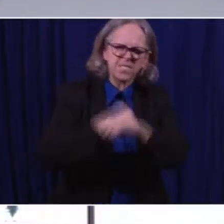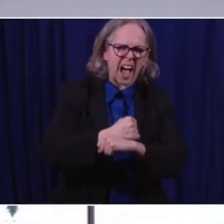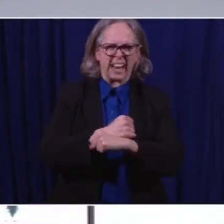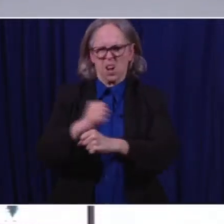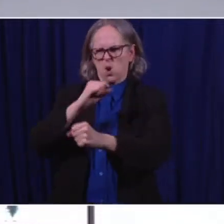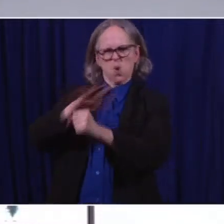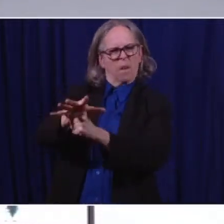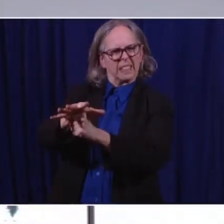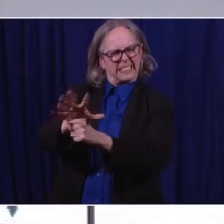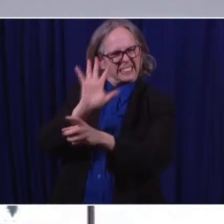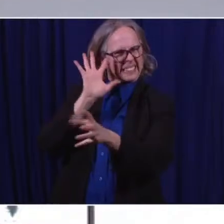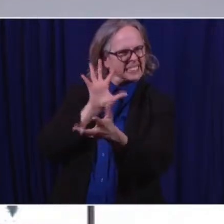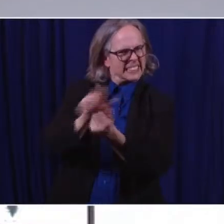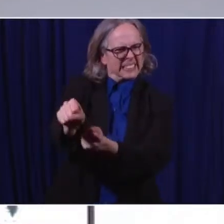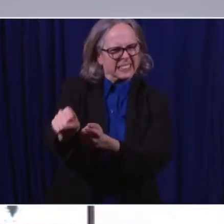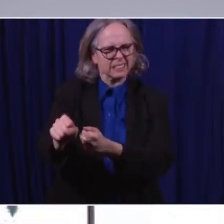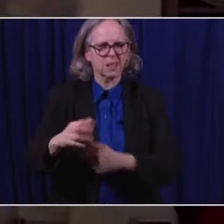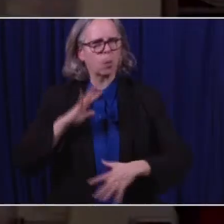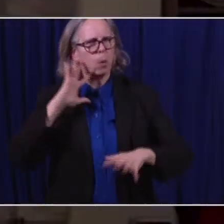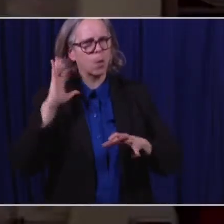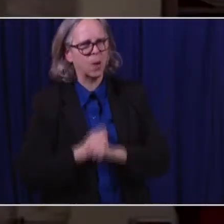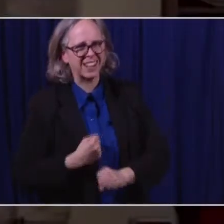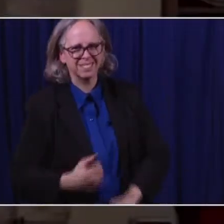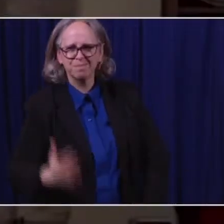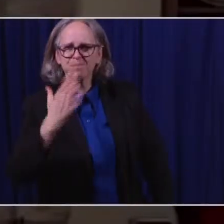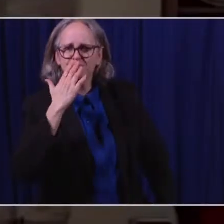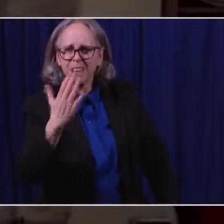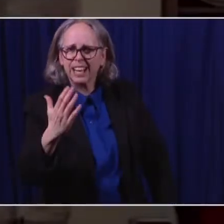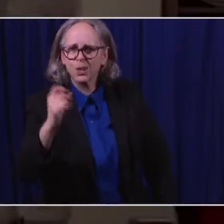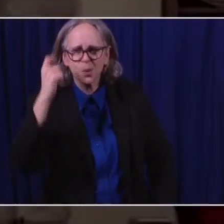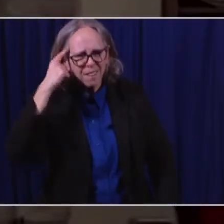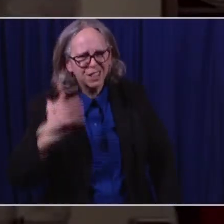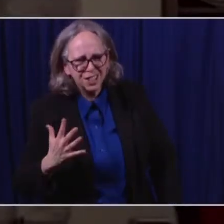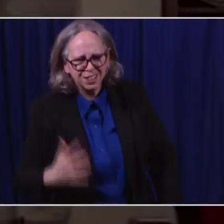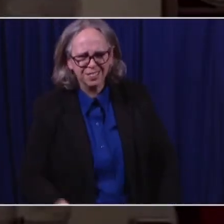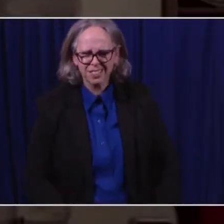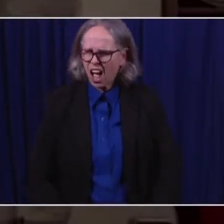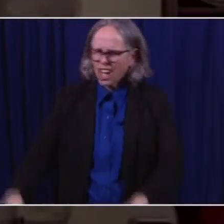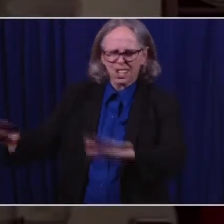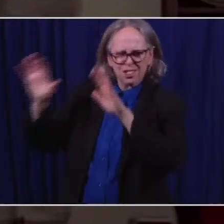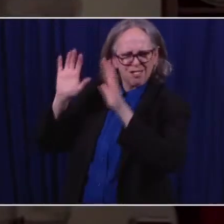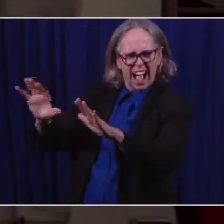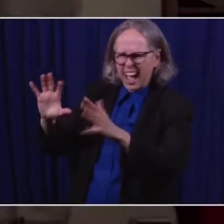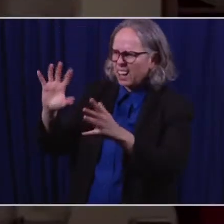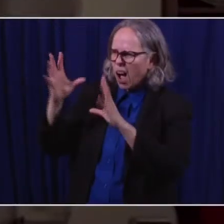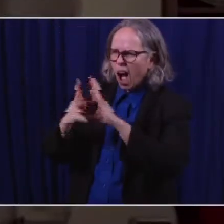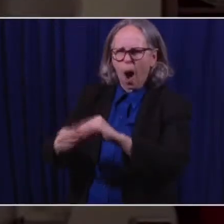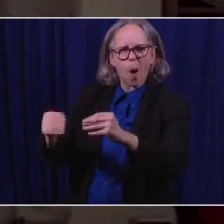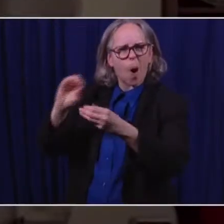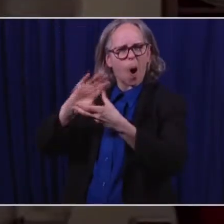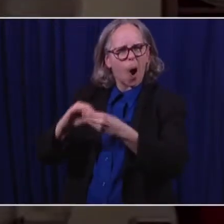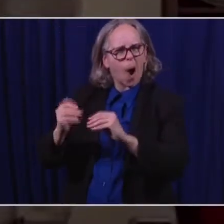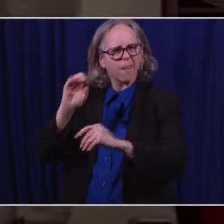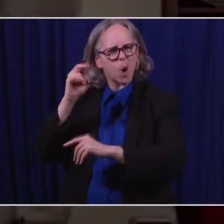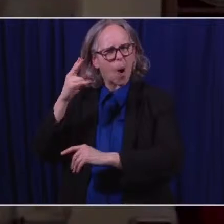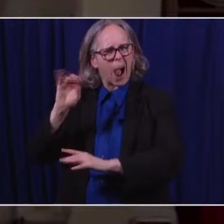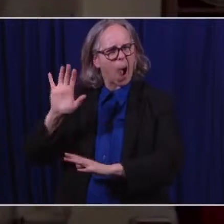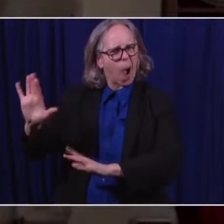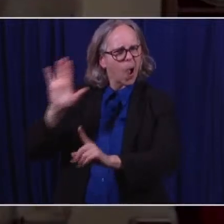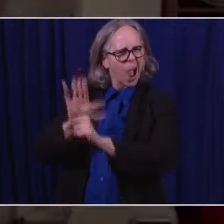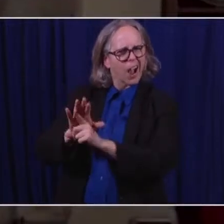win. Thanks, Governor. That's a great Ohio story. Thank you, John, very much. We're ready for questions.